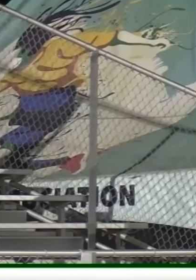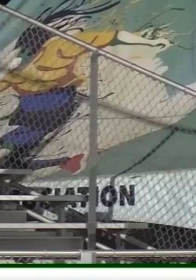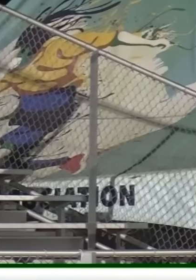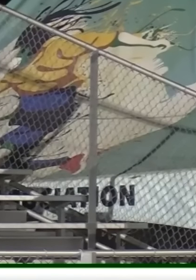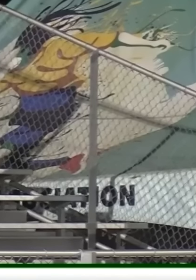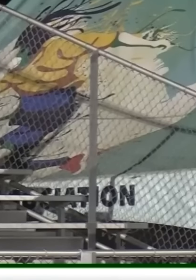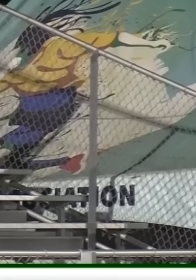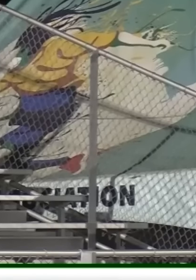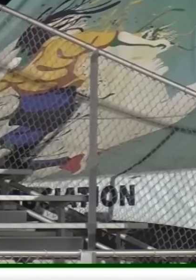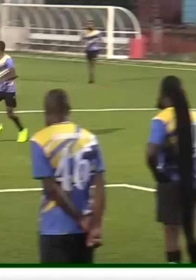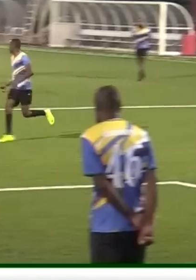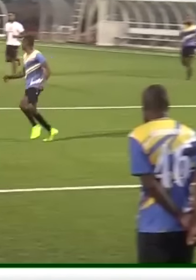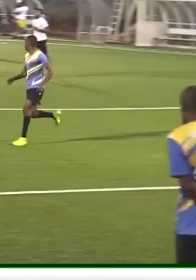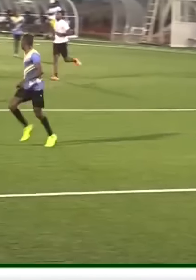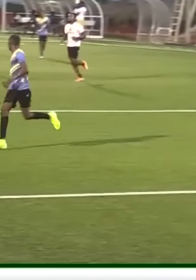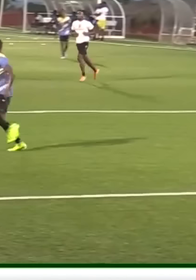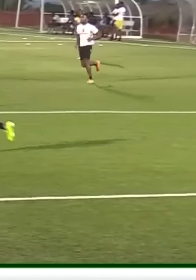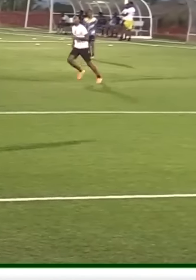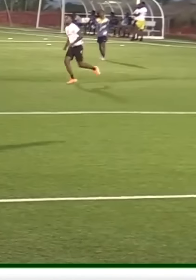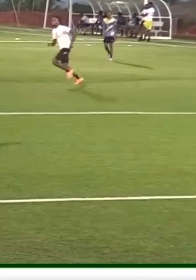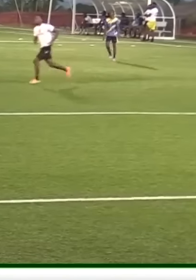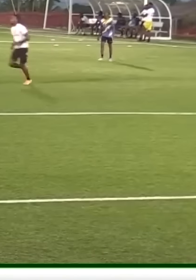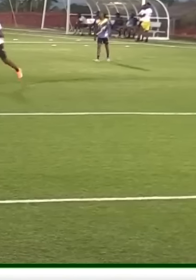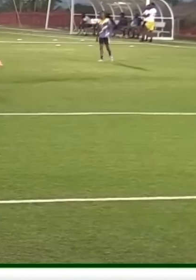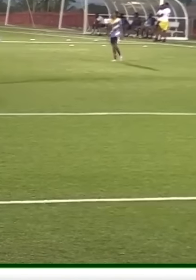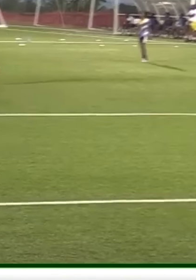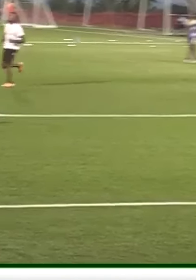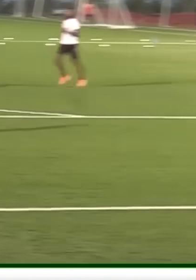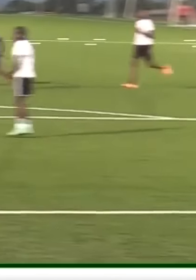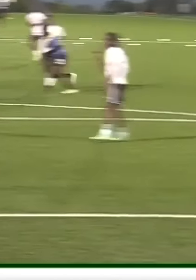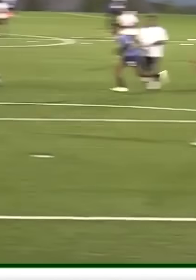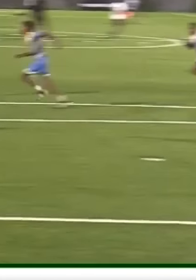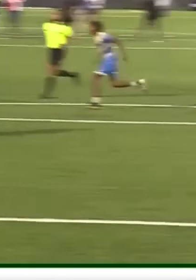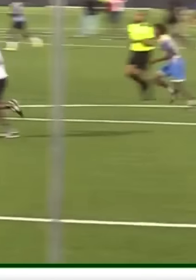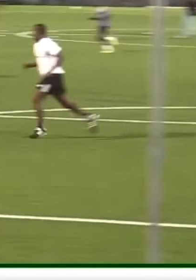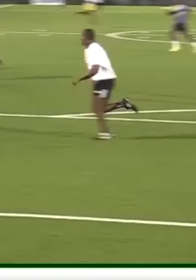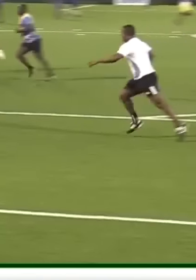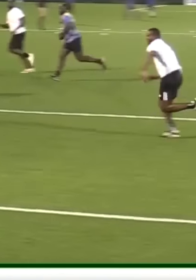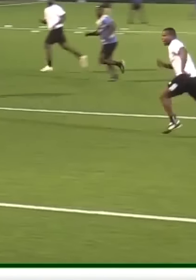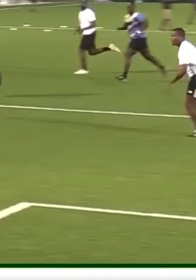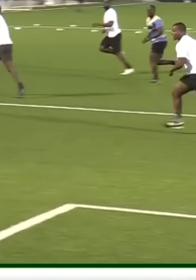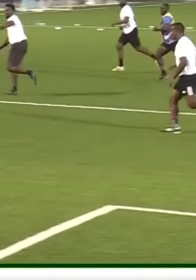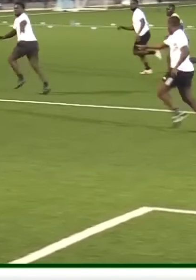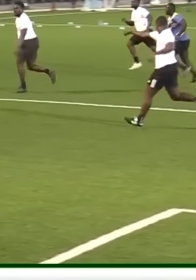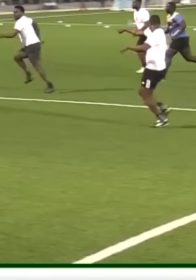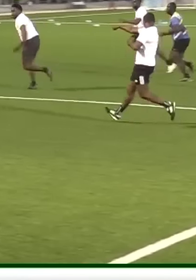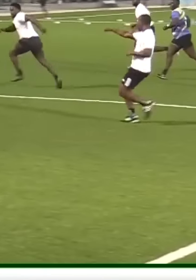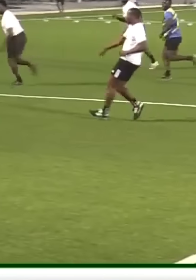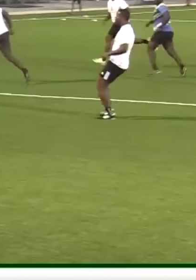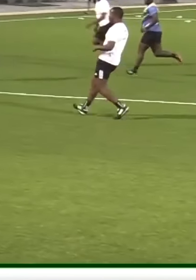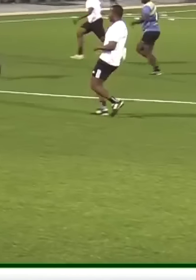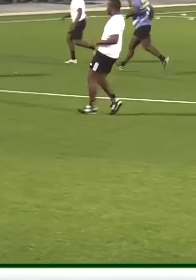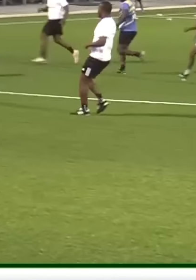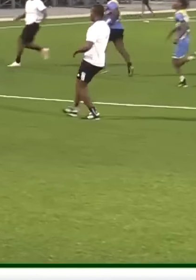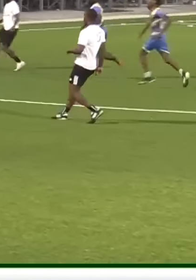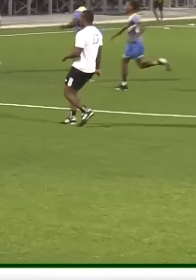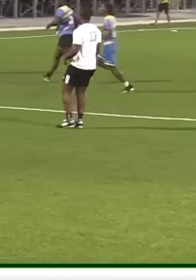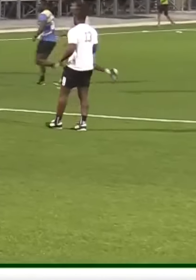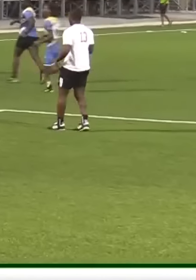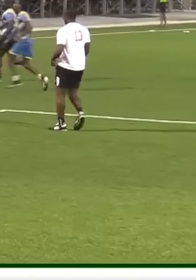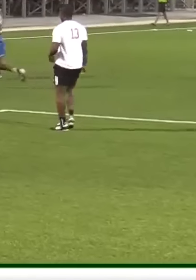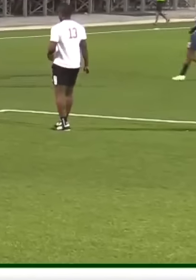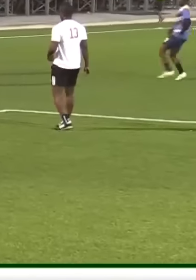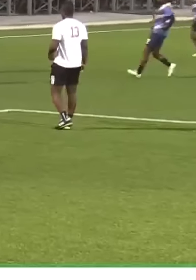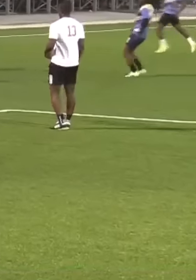an increase from 4 to 8 teams, organizer Keegan Allen says the event, which started as an afterward initiative, has grown bigger